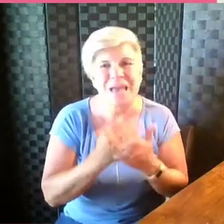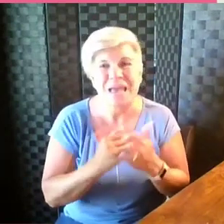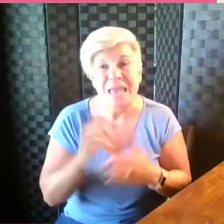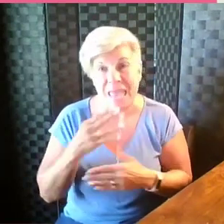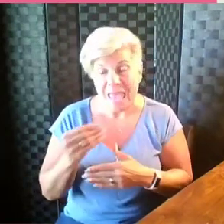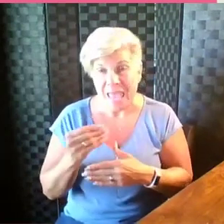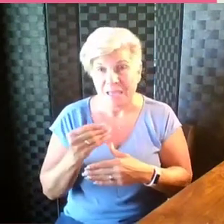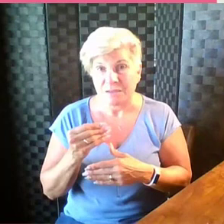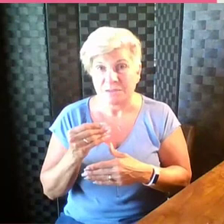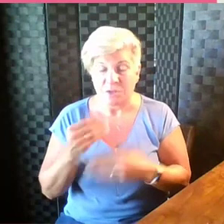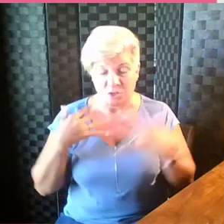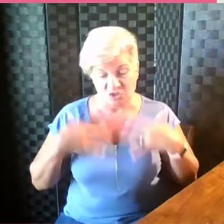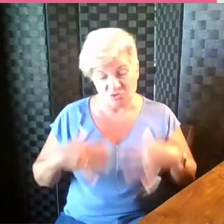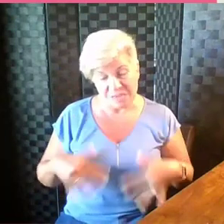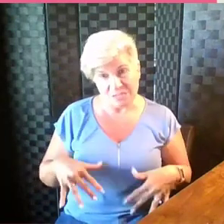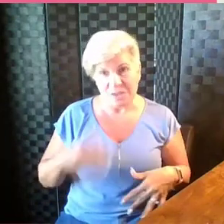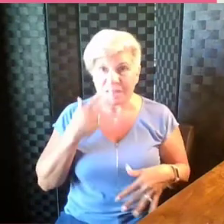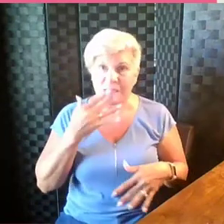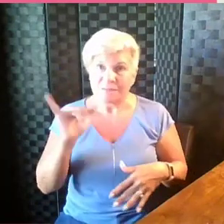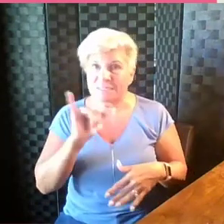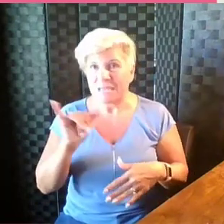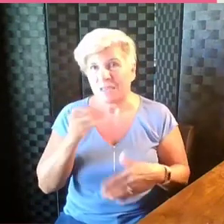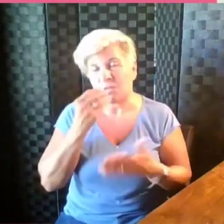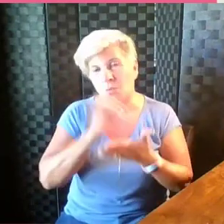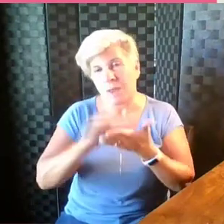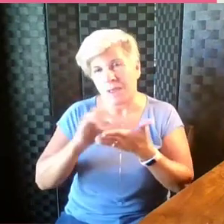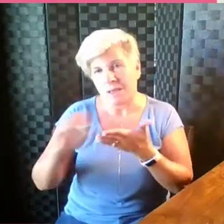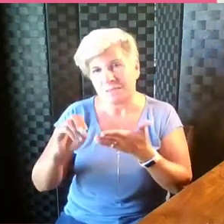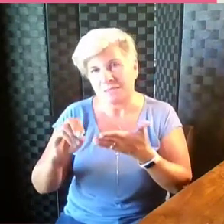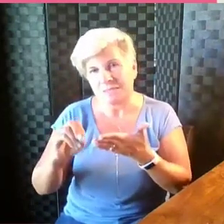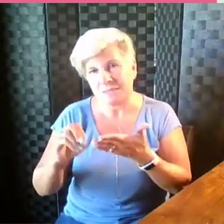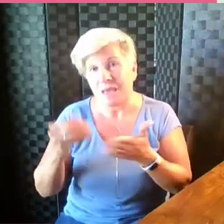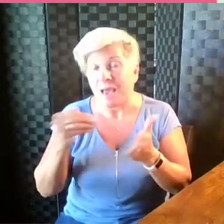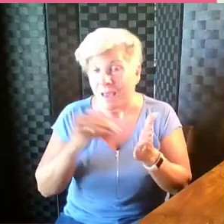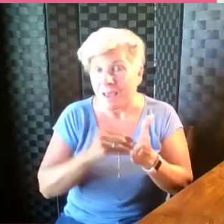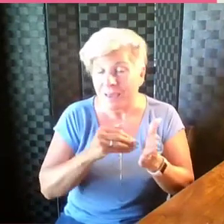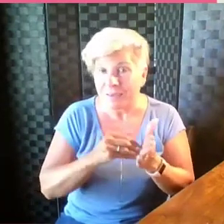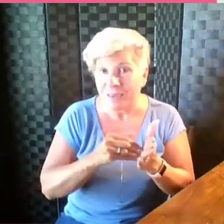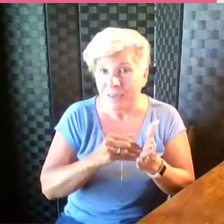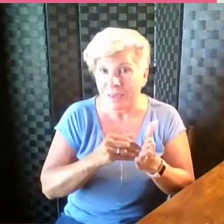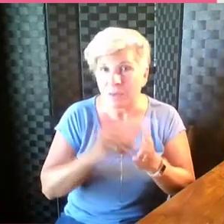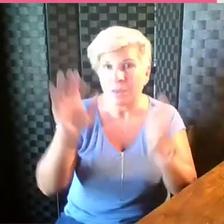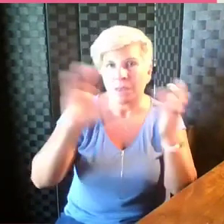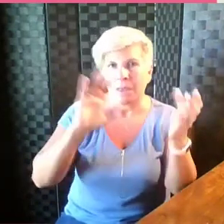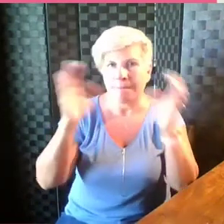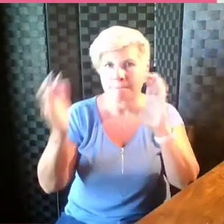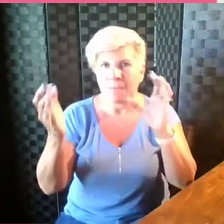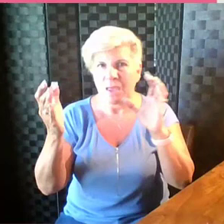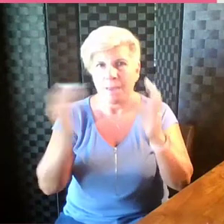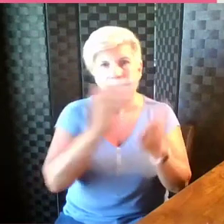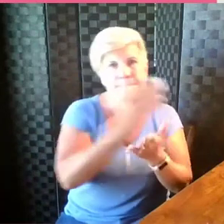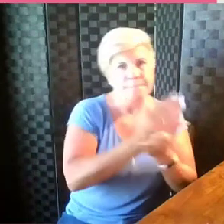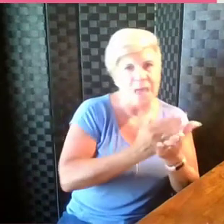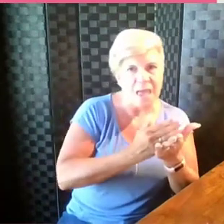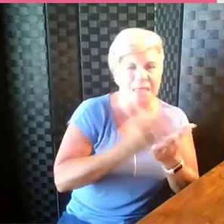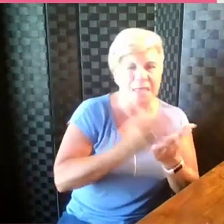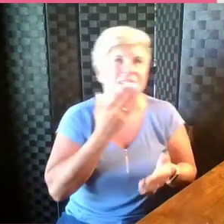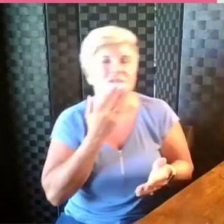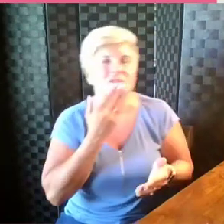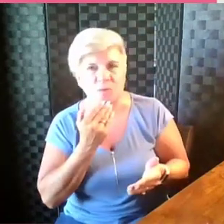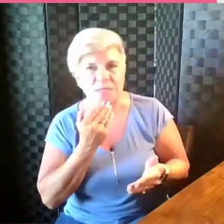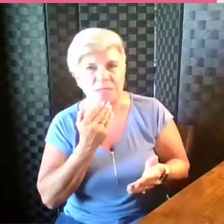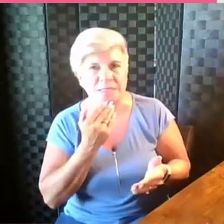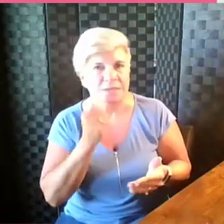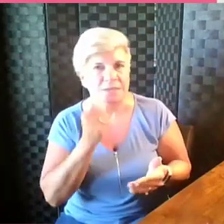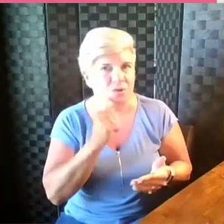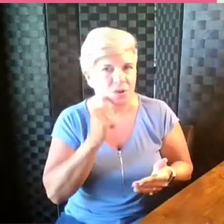like crayons. Again, we're comparing pie to how sweet the girl is, and